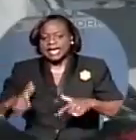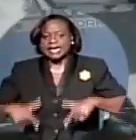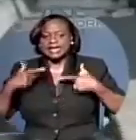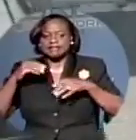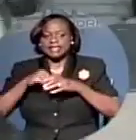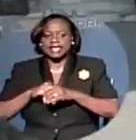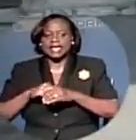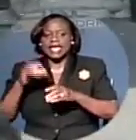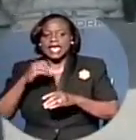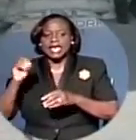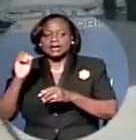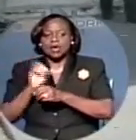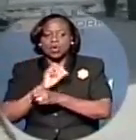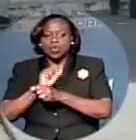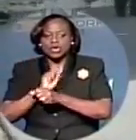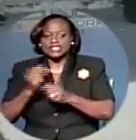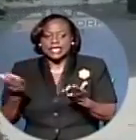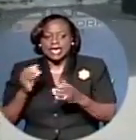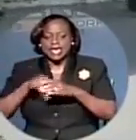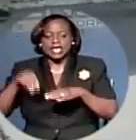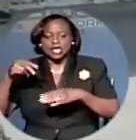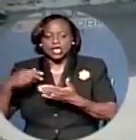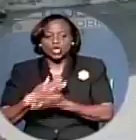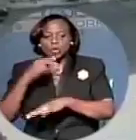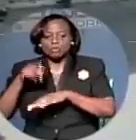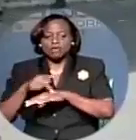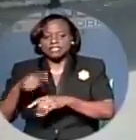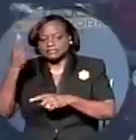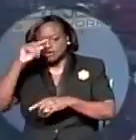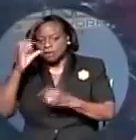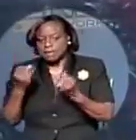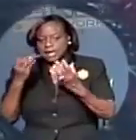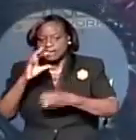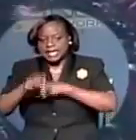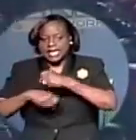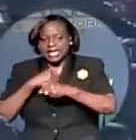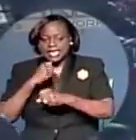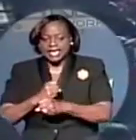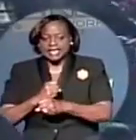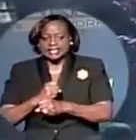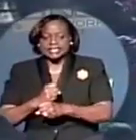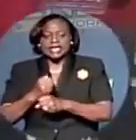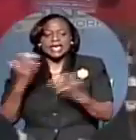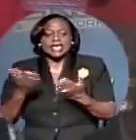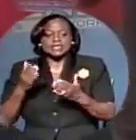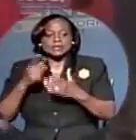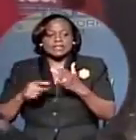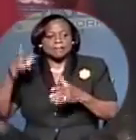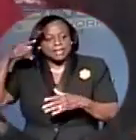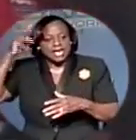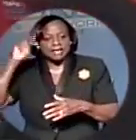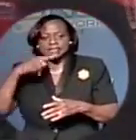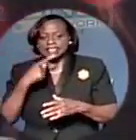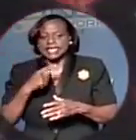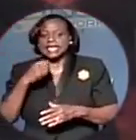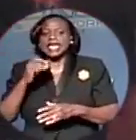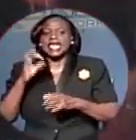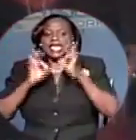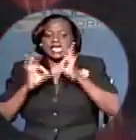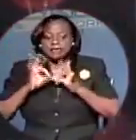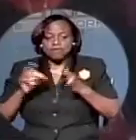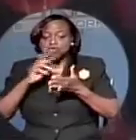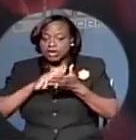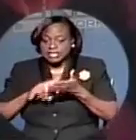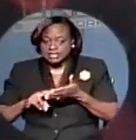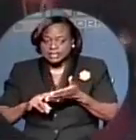and operates a business here in New Providence for many years. Here's what the Prime Minister said. If you register in a constituency in which you